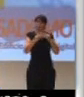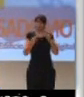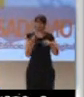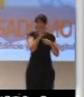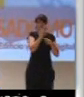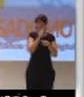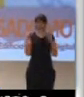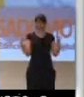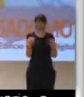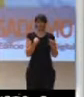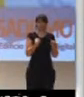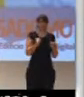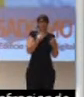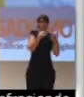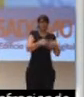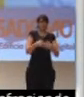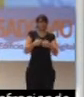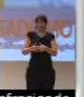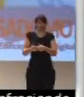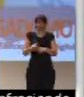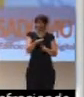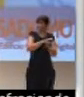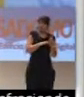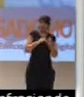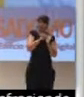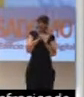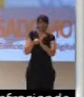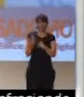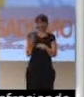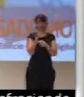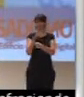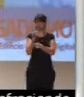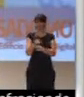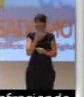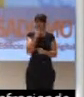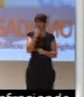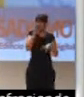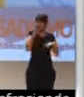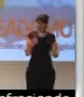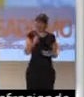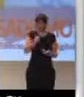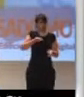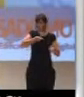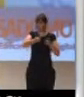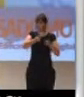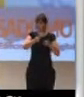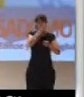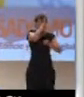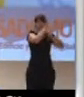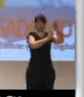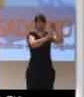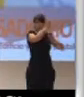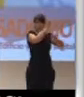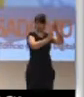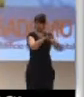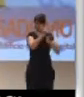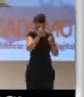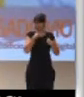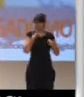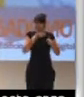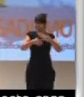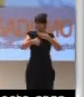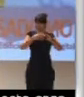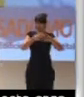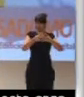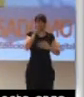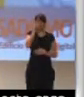offer the user all the devices to be able to control all the devices. So for instance, I want to control the shutters